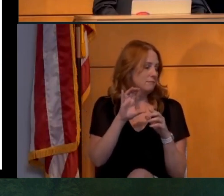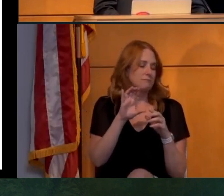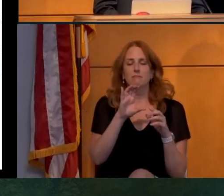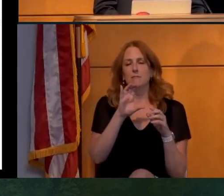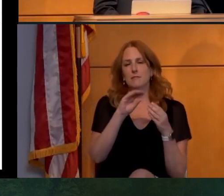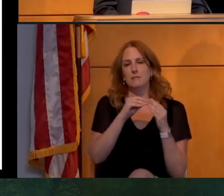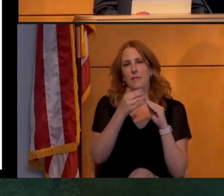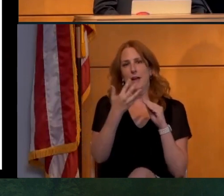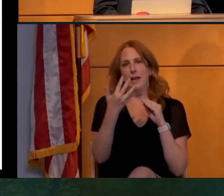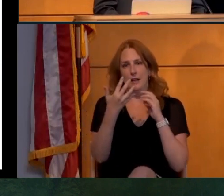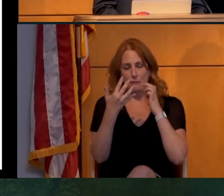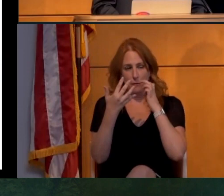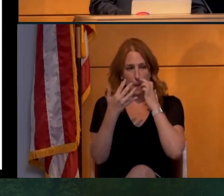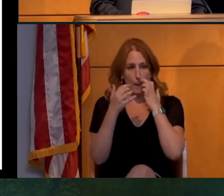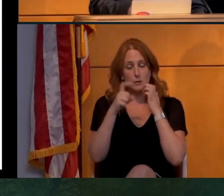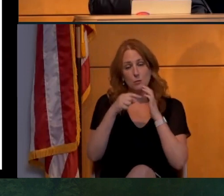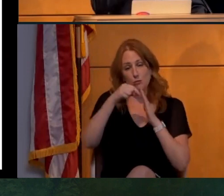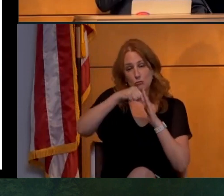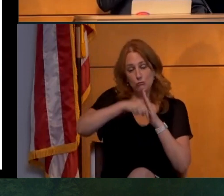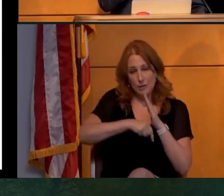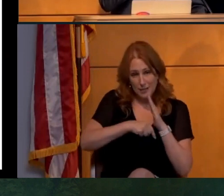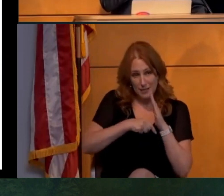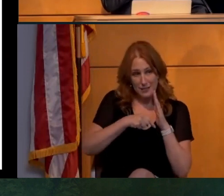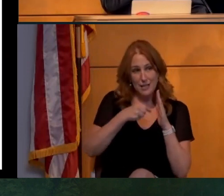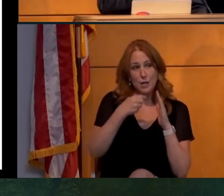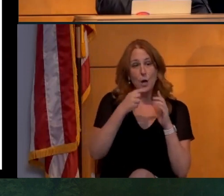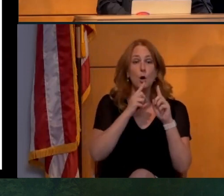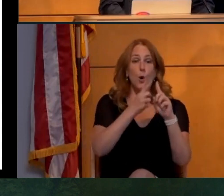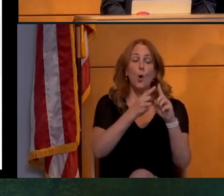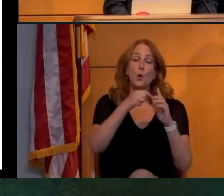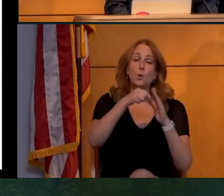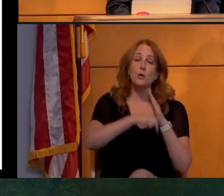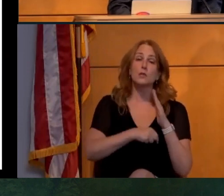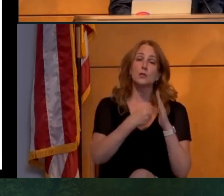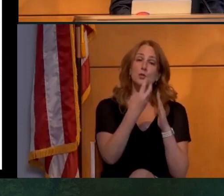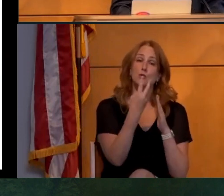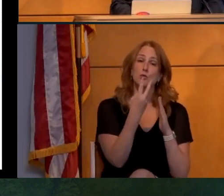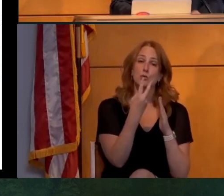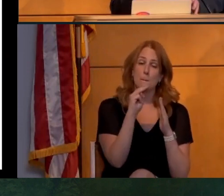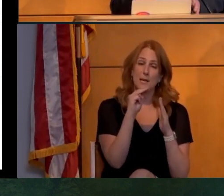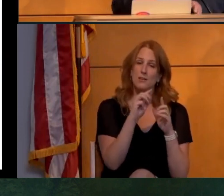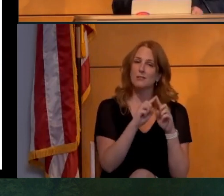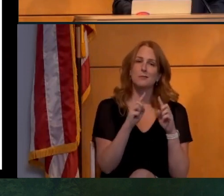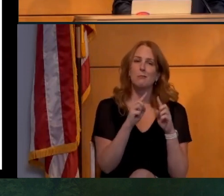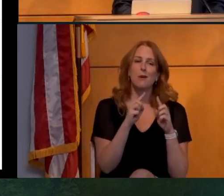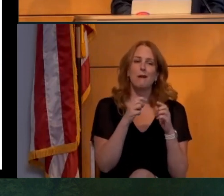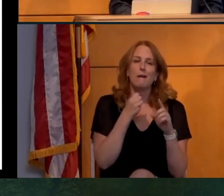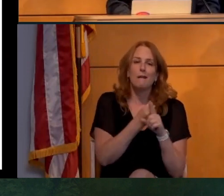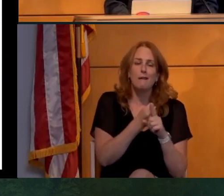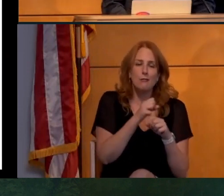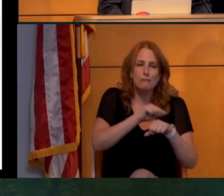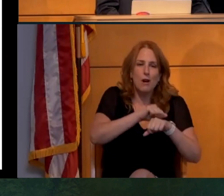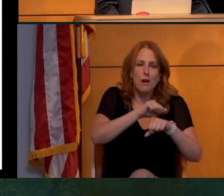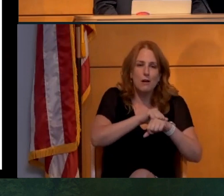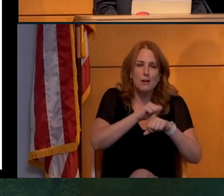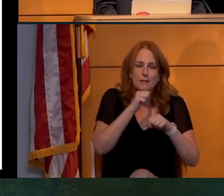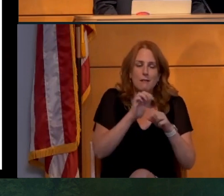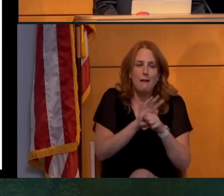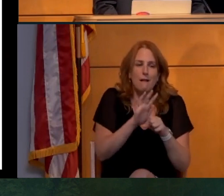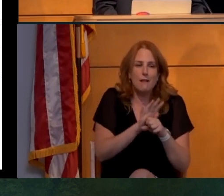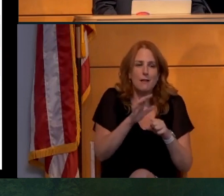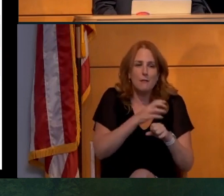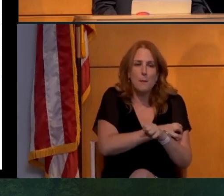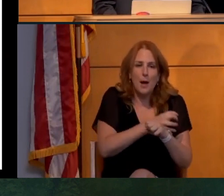to 2 meters. However, the drill stopped at 1 meter depth. It hit a rock. It didn't have enough power to